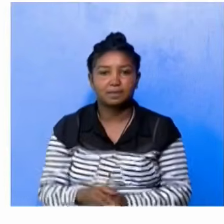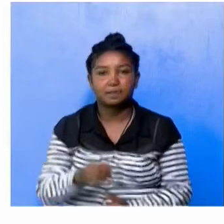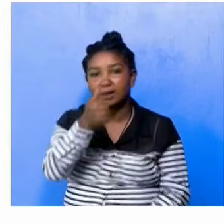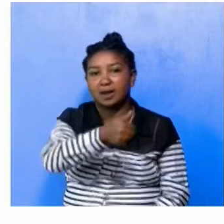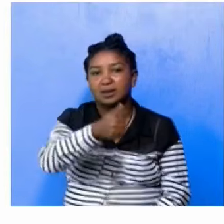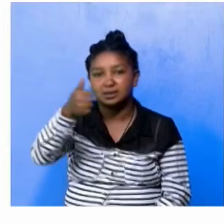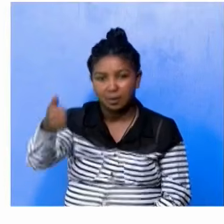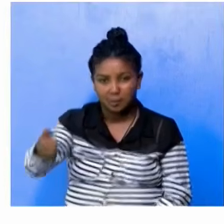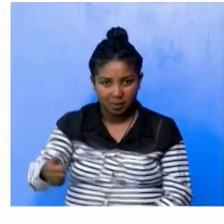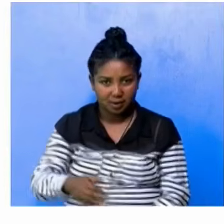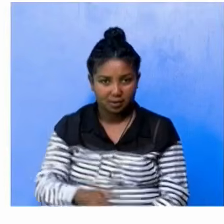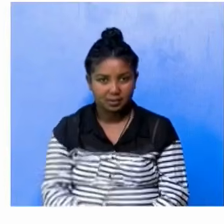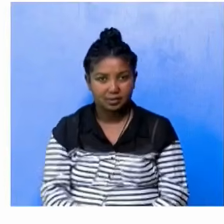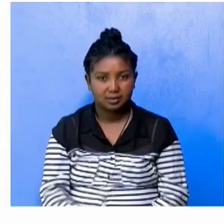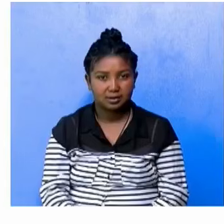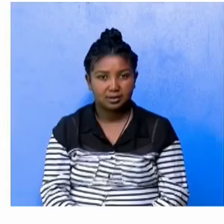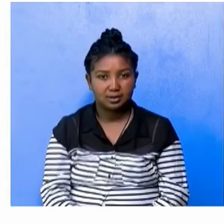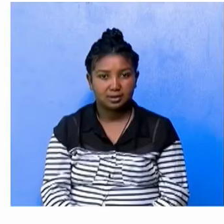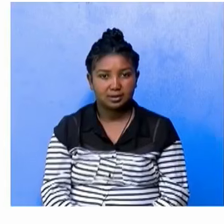Ababa.